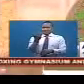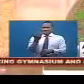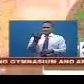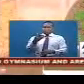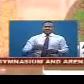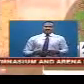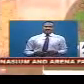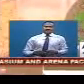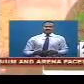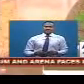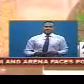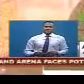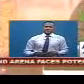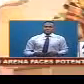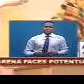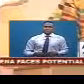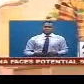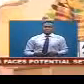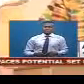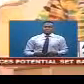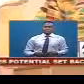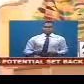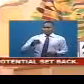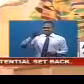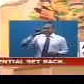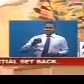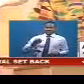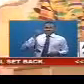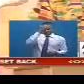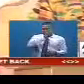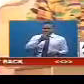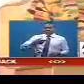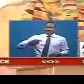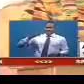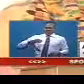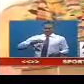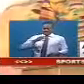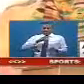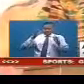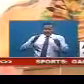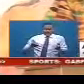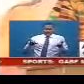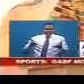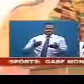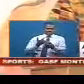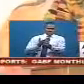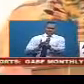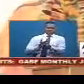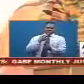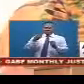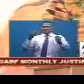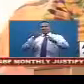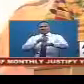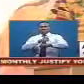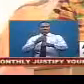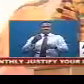towards a sustained response to HIV in Africa. The South African High Commissioner to Ghana, Madame Jeanette Ndlovu, said the fight